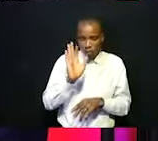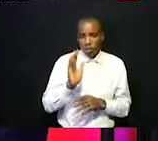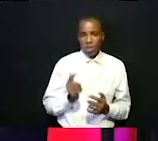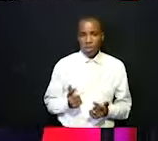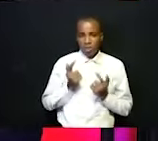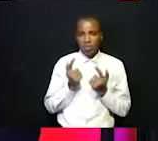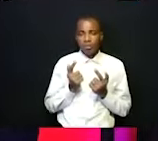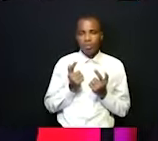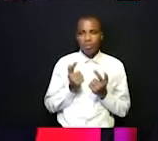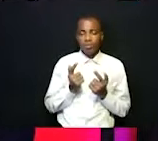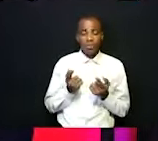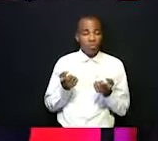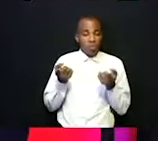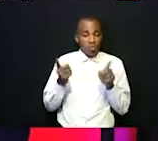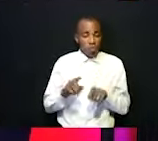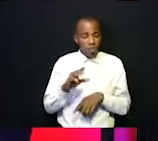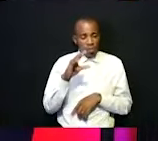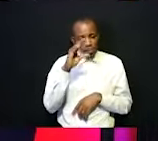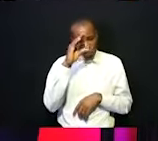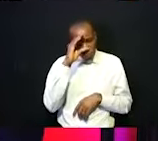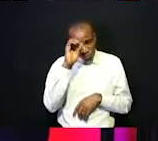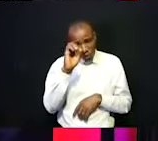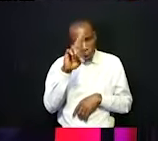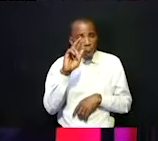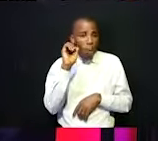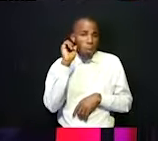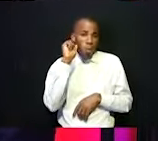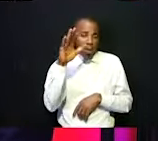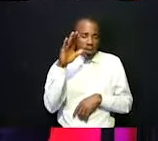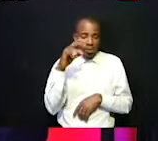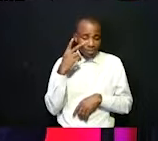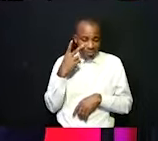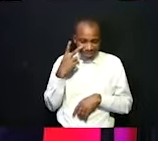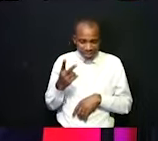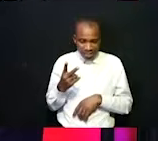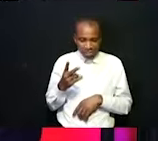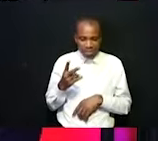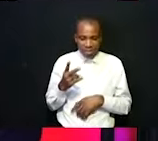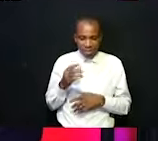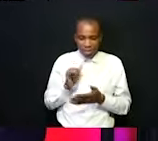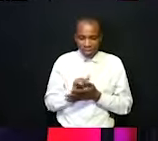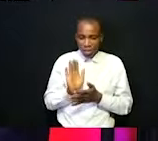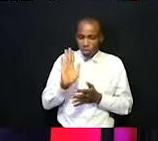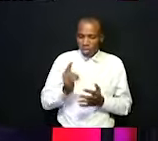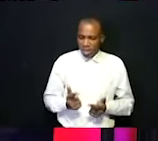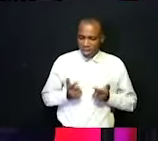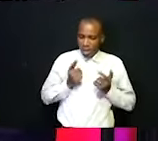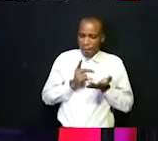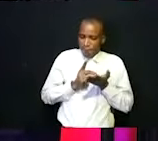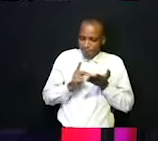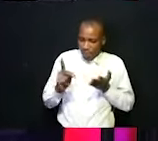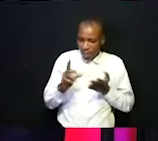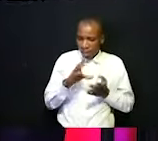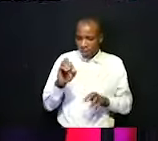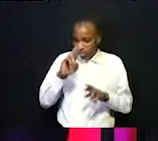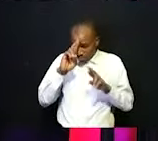the men or women see. John say, "Wo be hwe mu abrabo a ehotie wo osuro mu